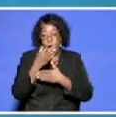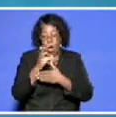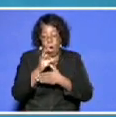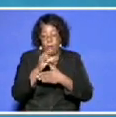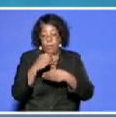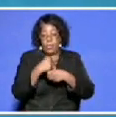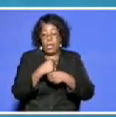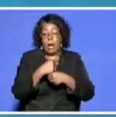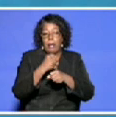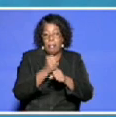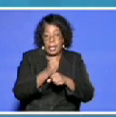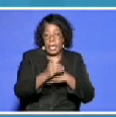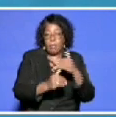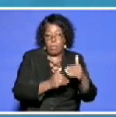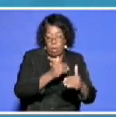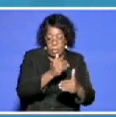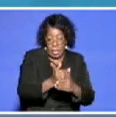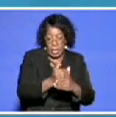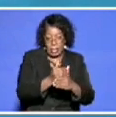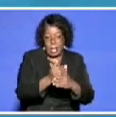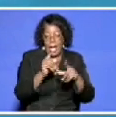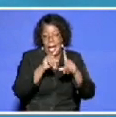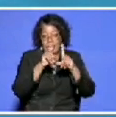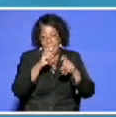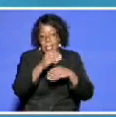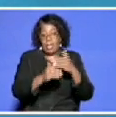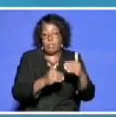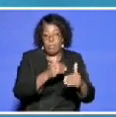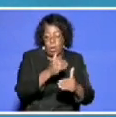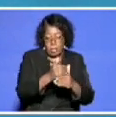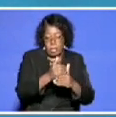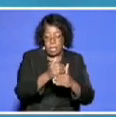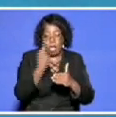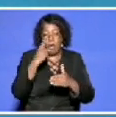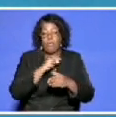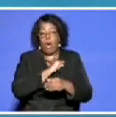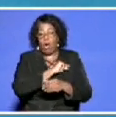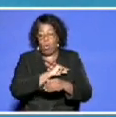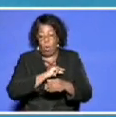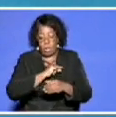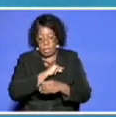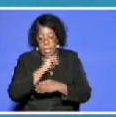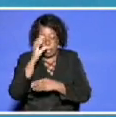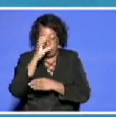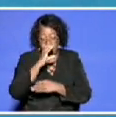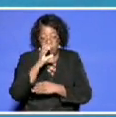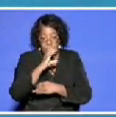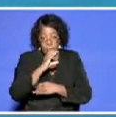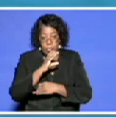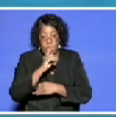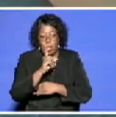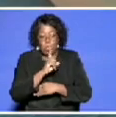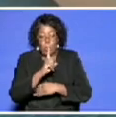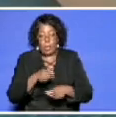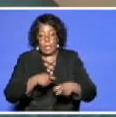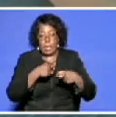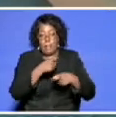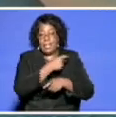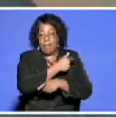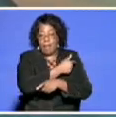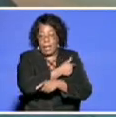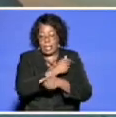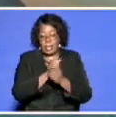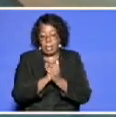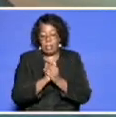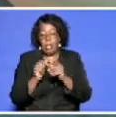manufacturing process, vaccine testing results to ensure vaccine quality, and inspections of the sites where the vaccine is made. The